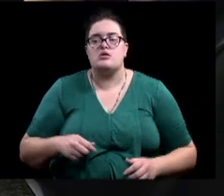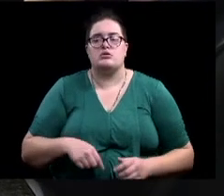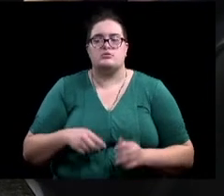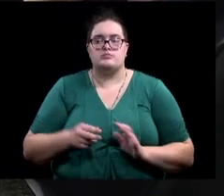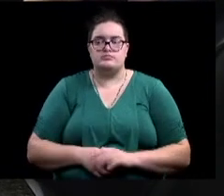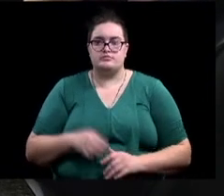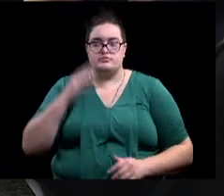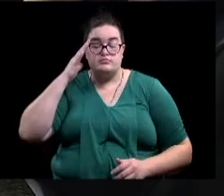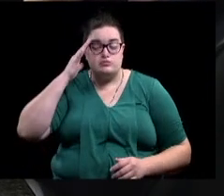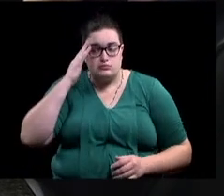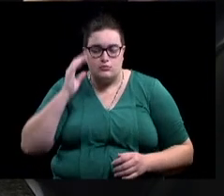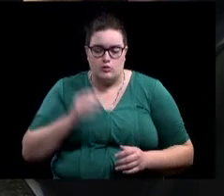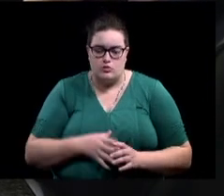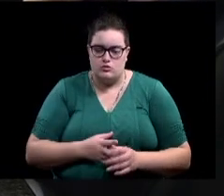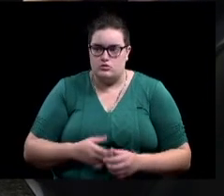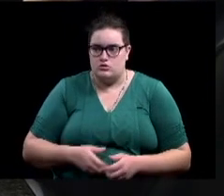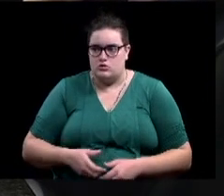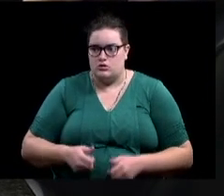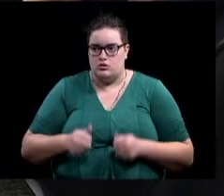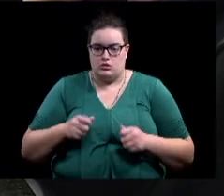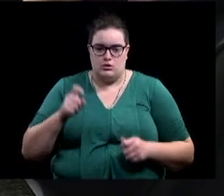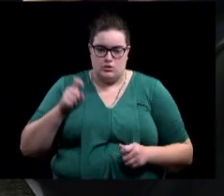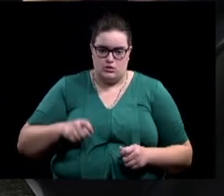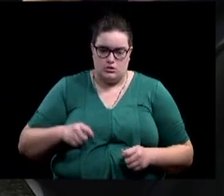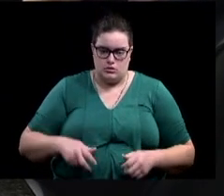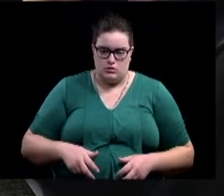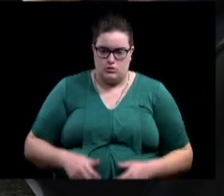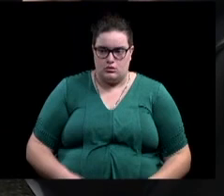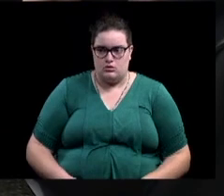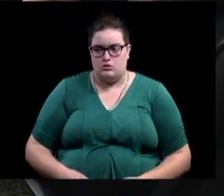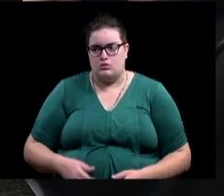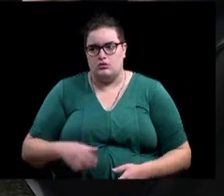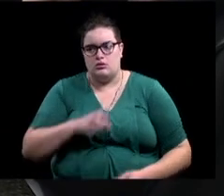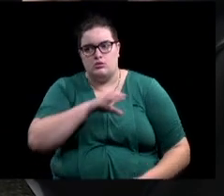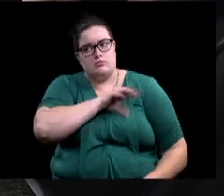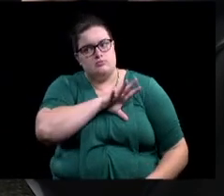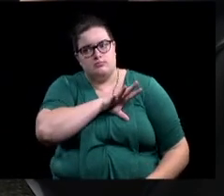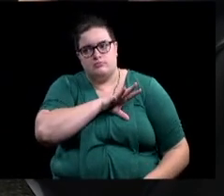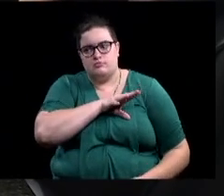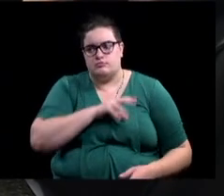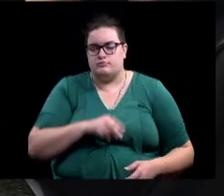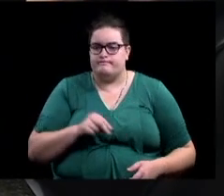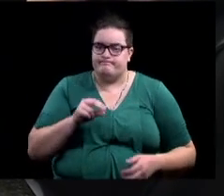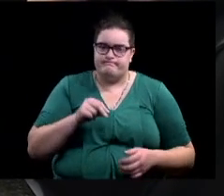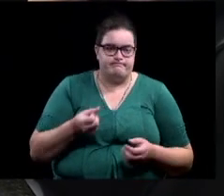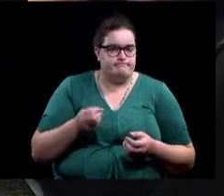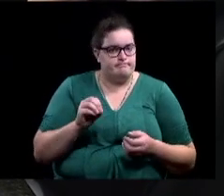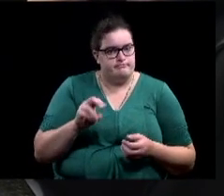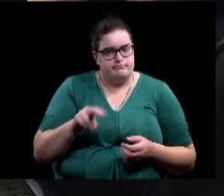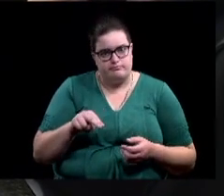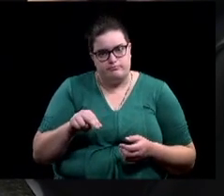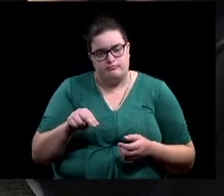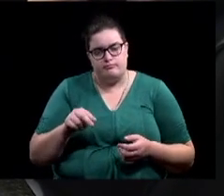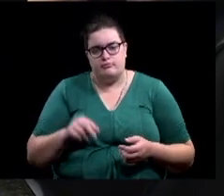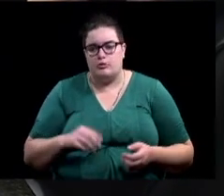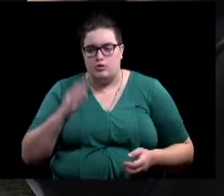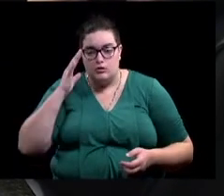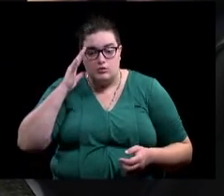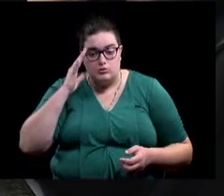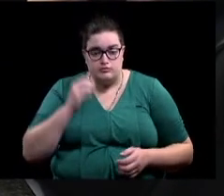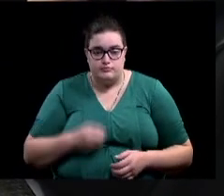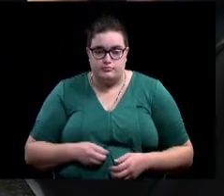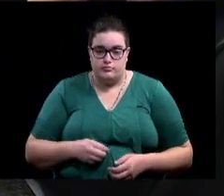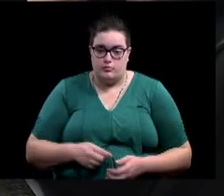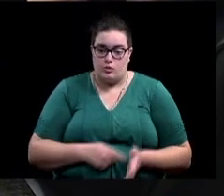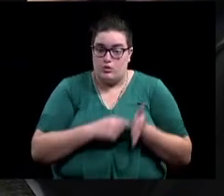turn on her video camera or her body-worn camera. And so that was an example to us that there are going to be